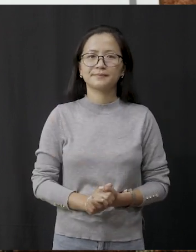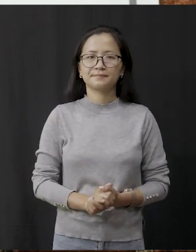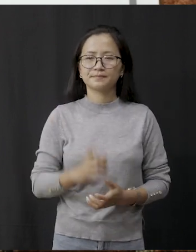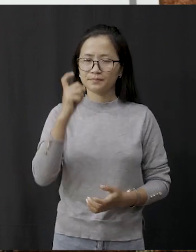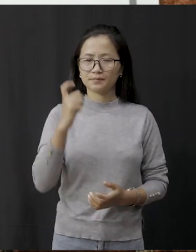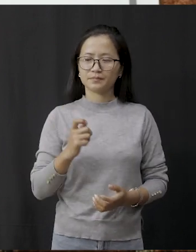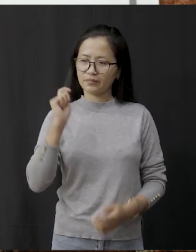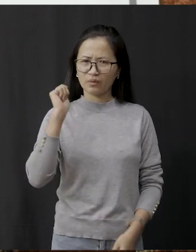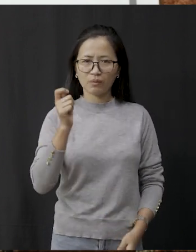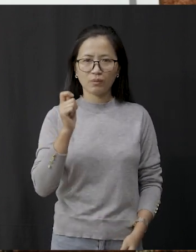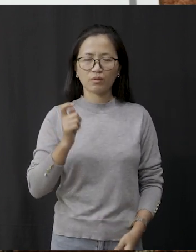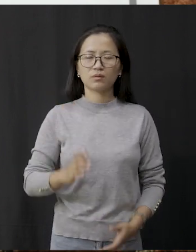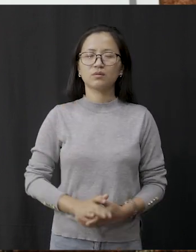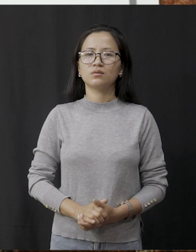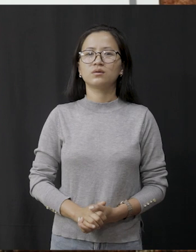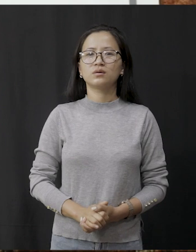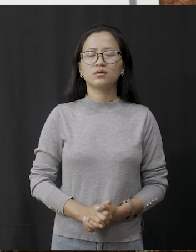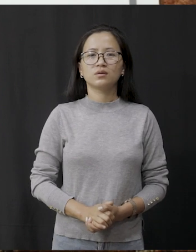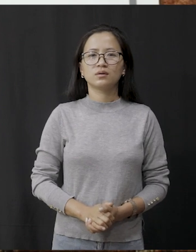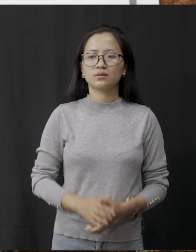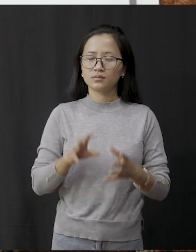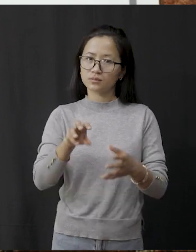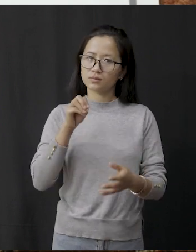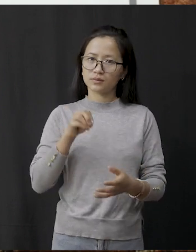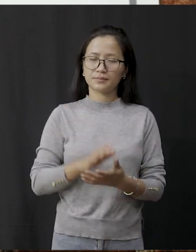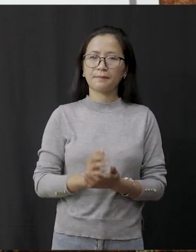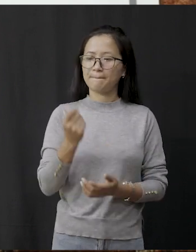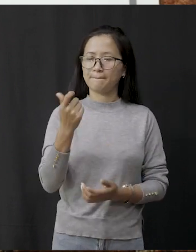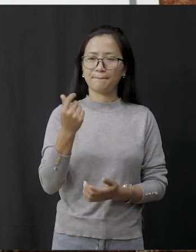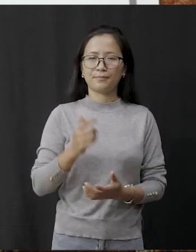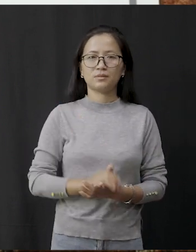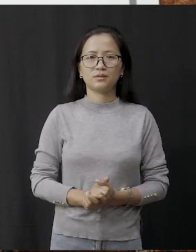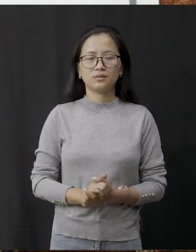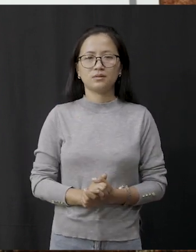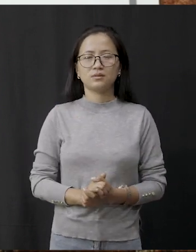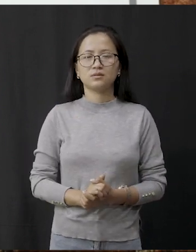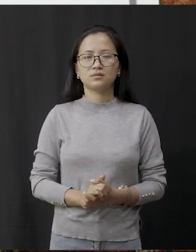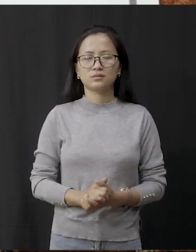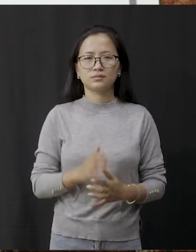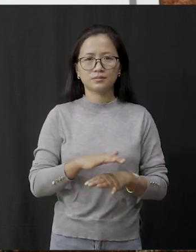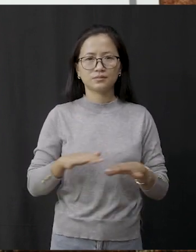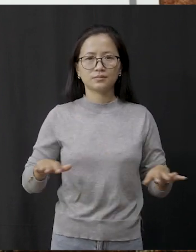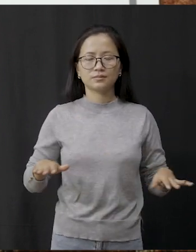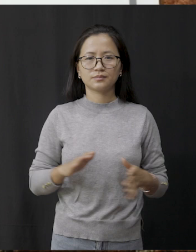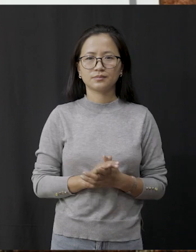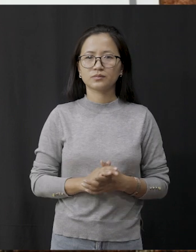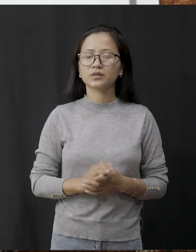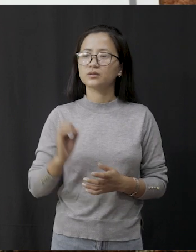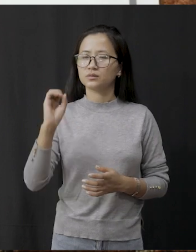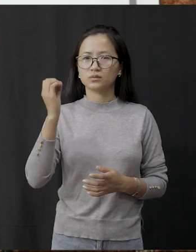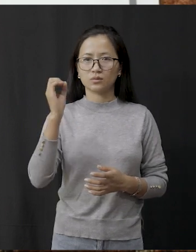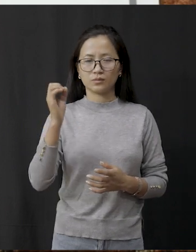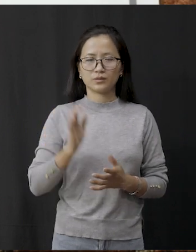we need to work, okay? We need to work to get money. So students, that is